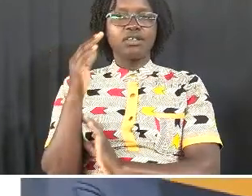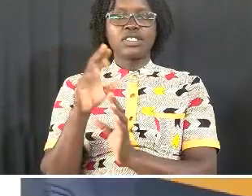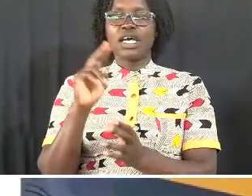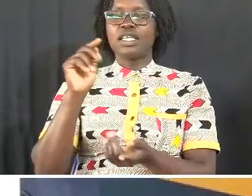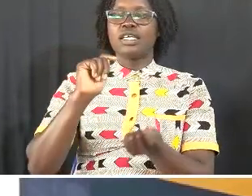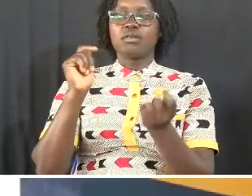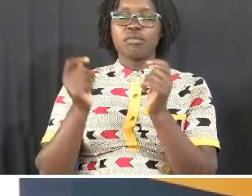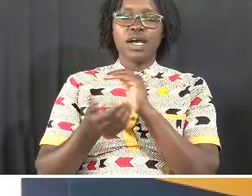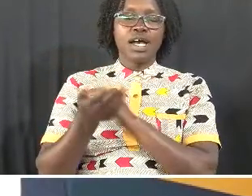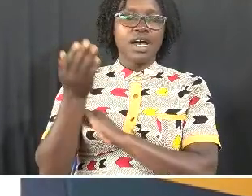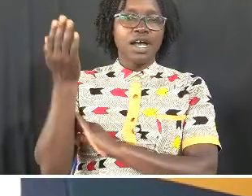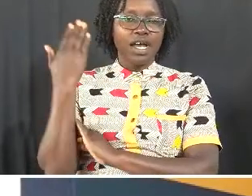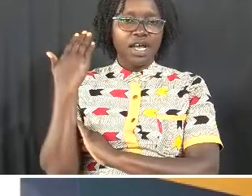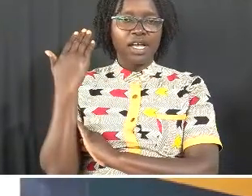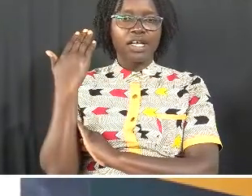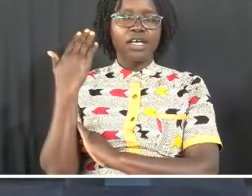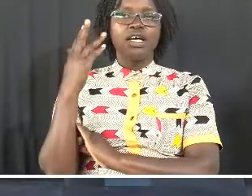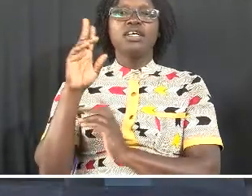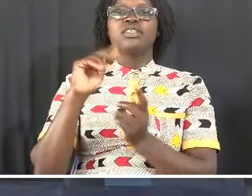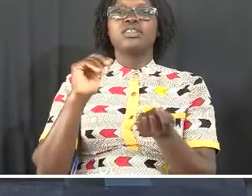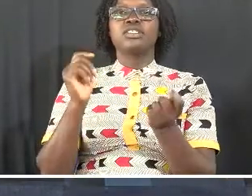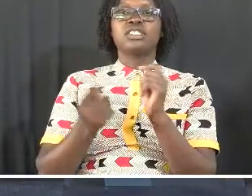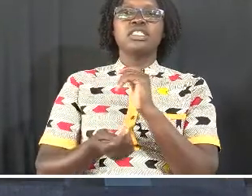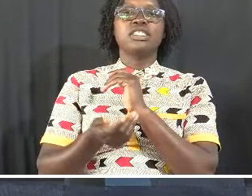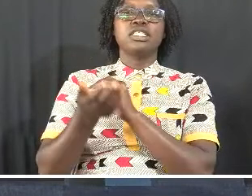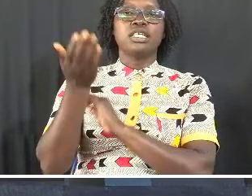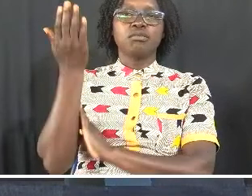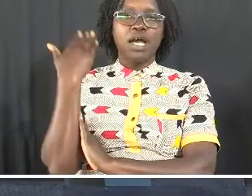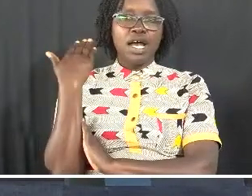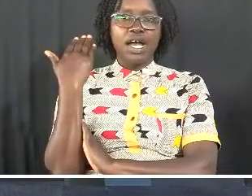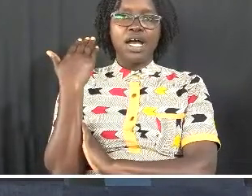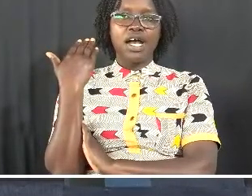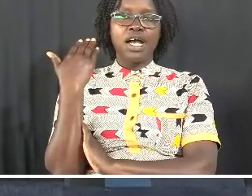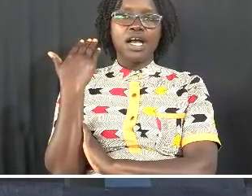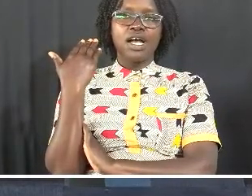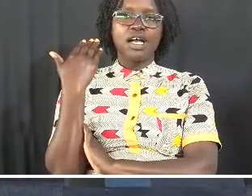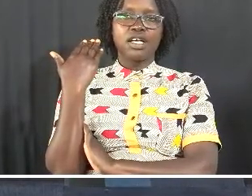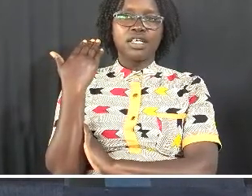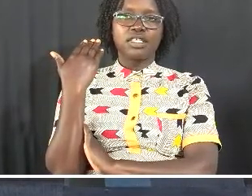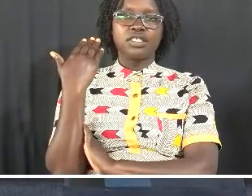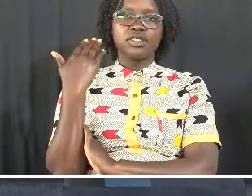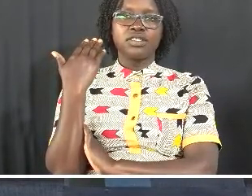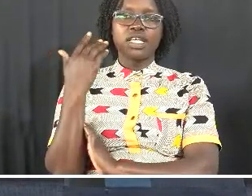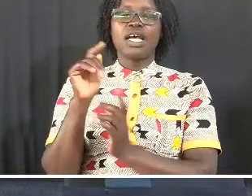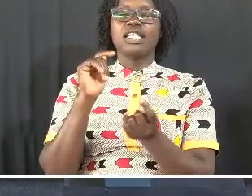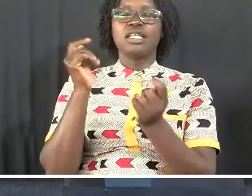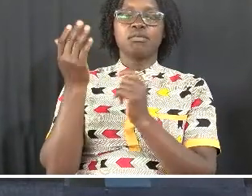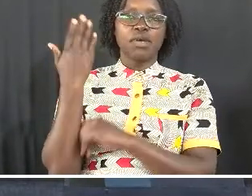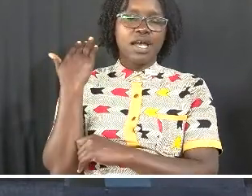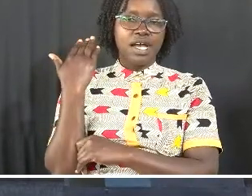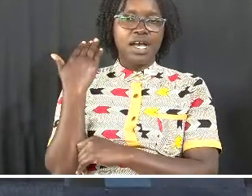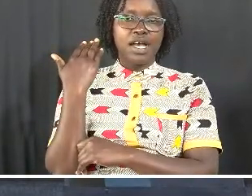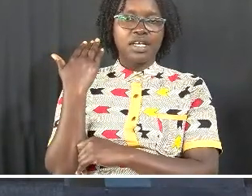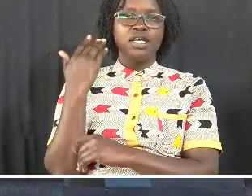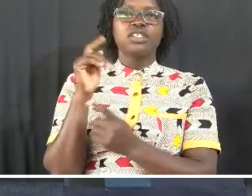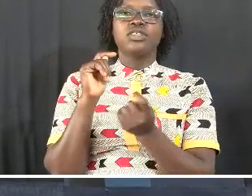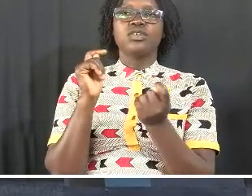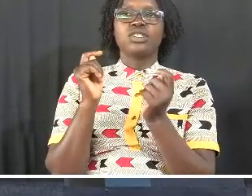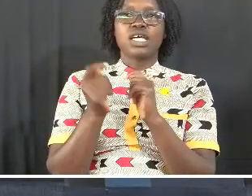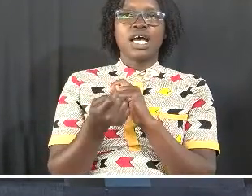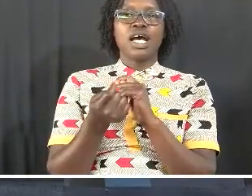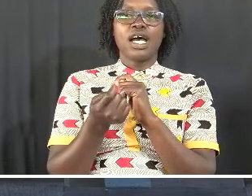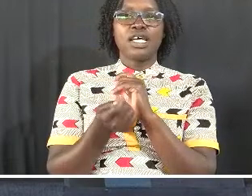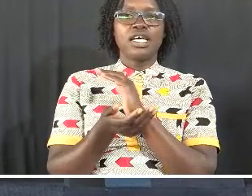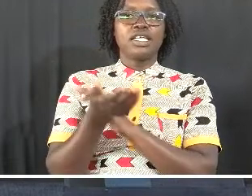No turning back. No turning back. No turning back.